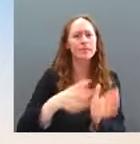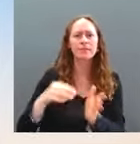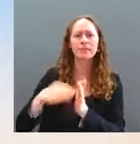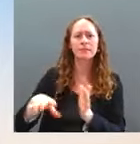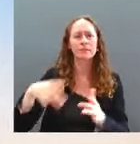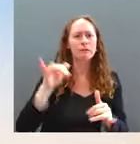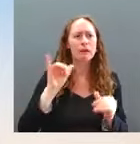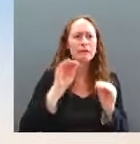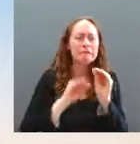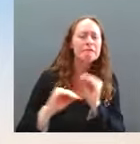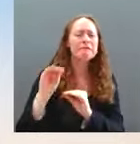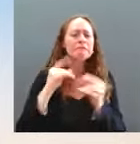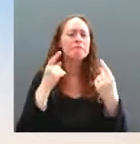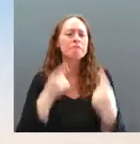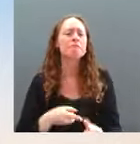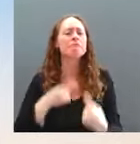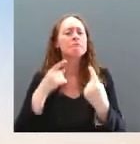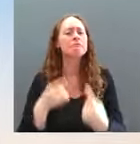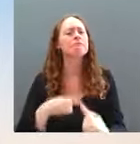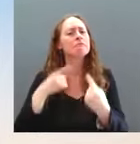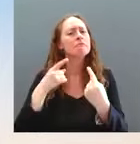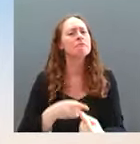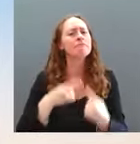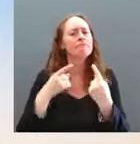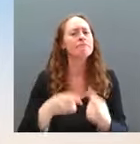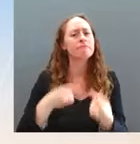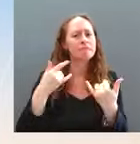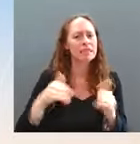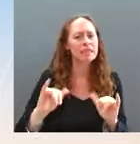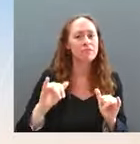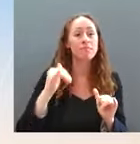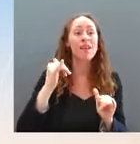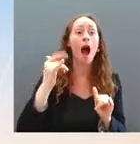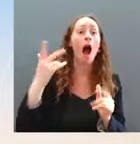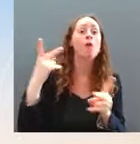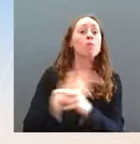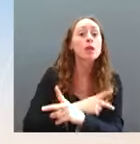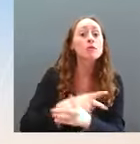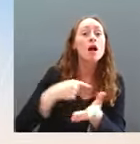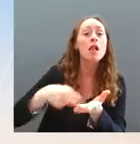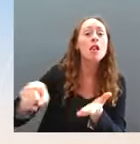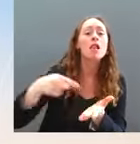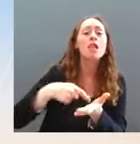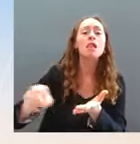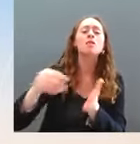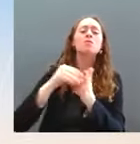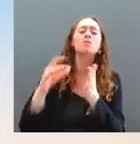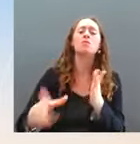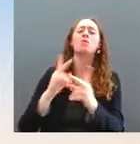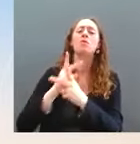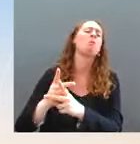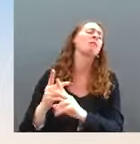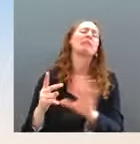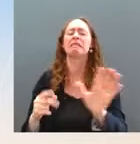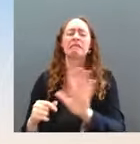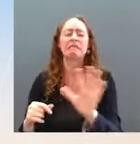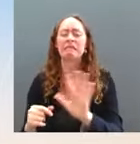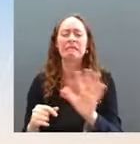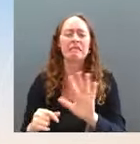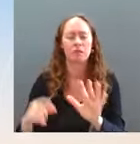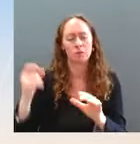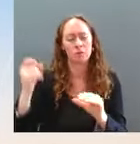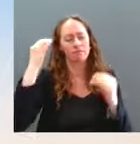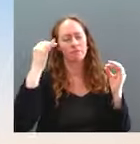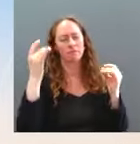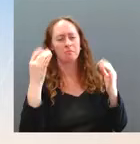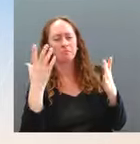payments they need to make. And the president's going to look for every way he can lower costs for the American people, whether that is the family fix that he announced with former